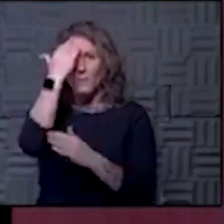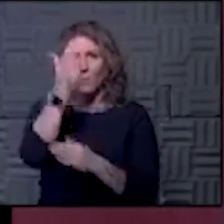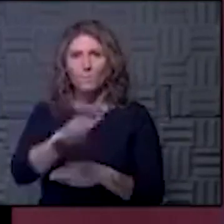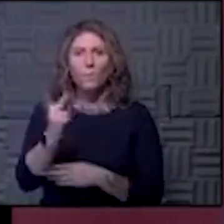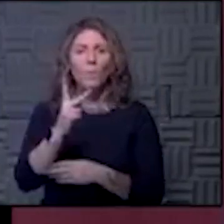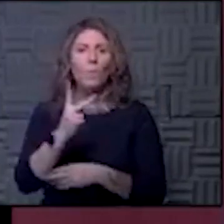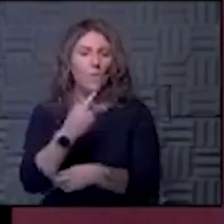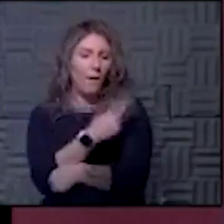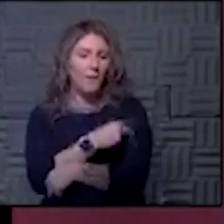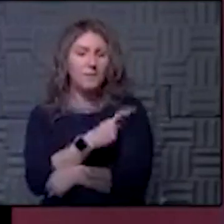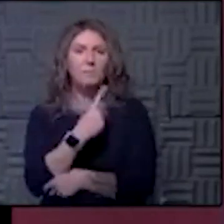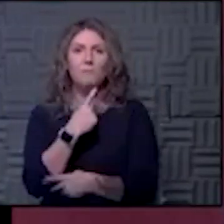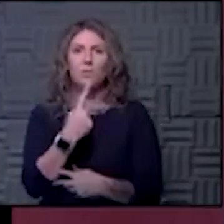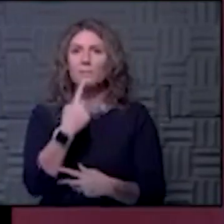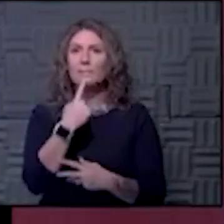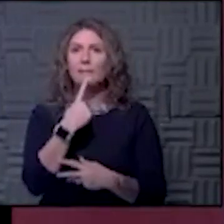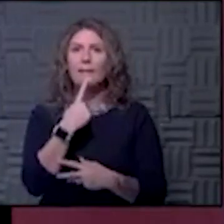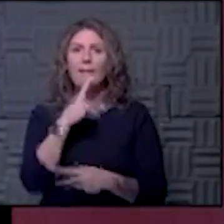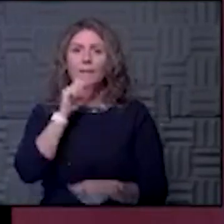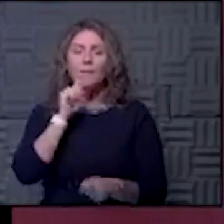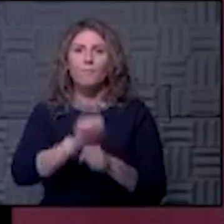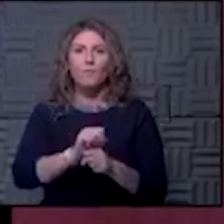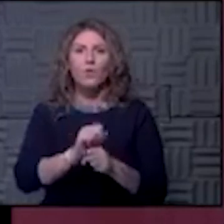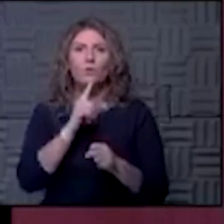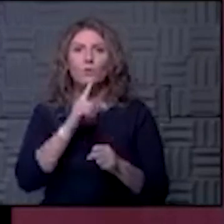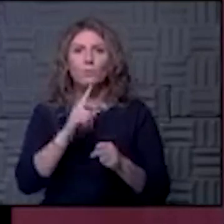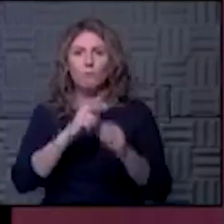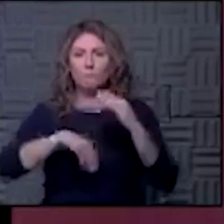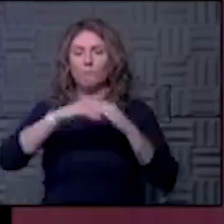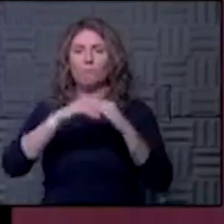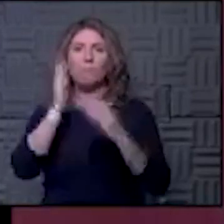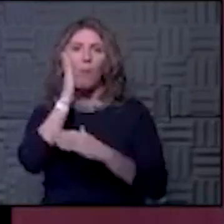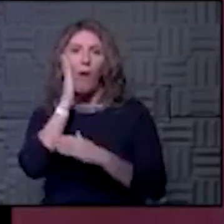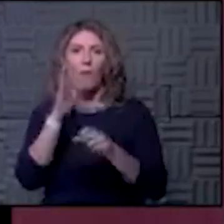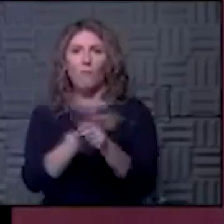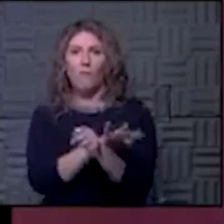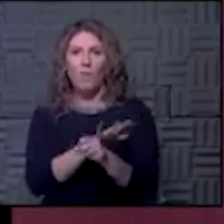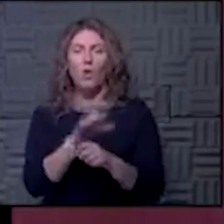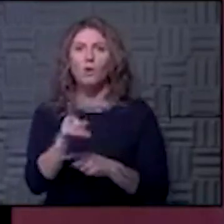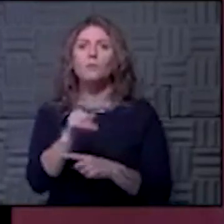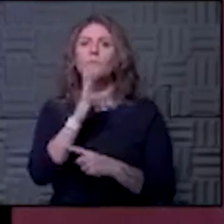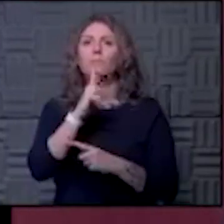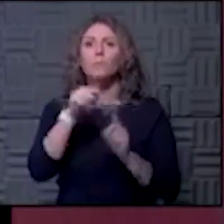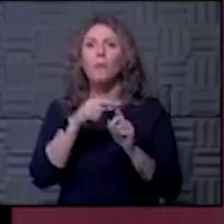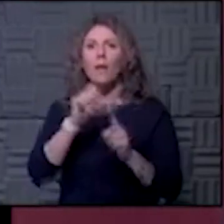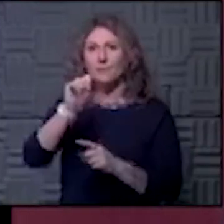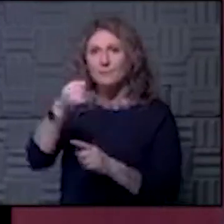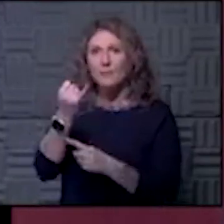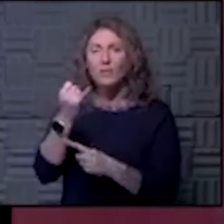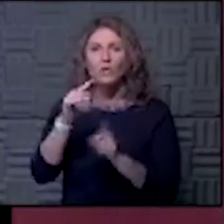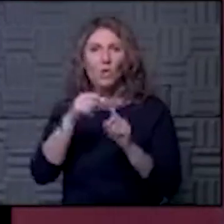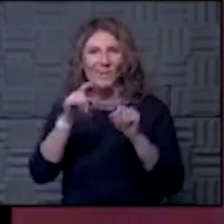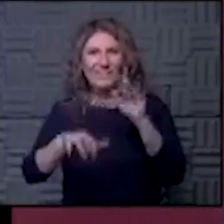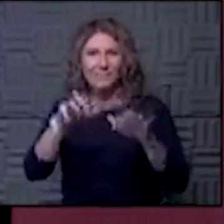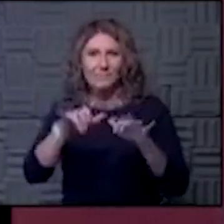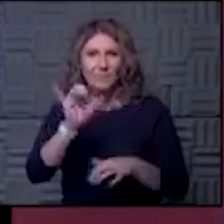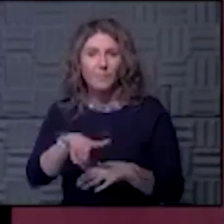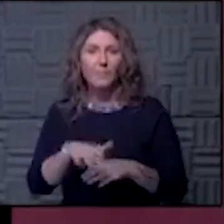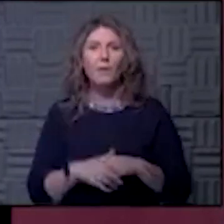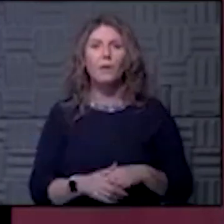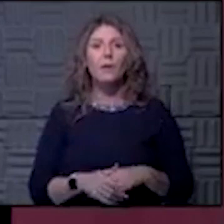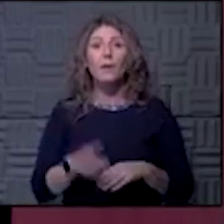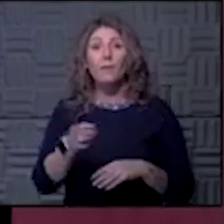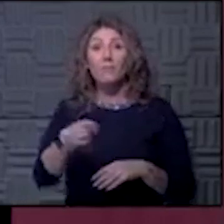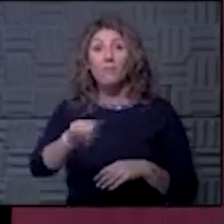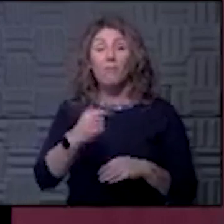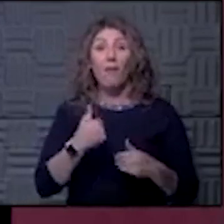hospitals have come out and confirmed that they're very close on hospital bed capacity. He talks about St. Joseph at the time that he was typing this, that they had